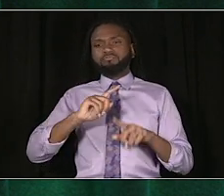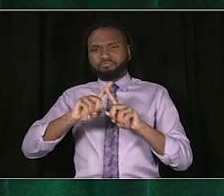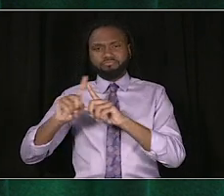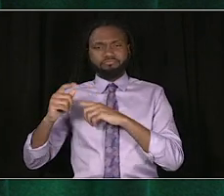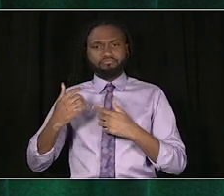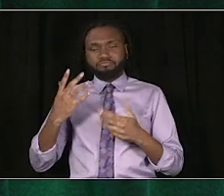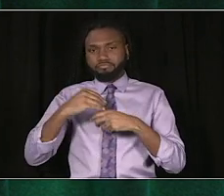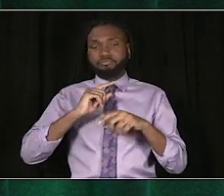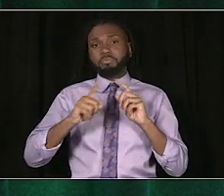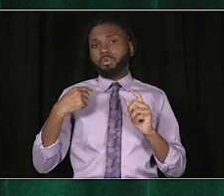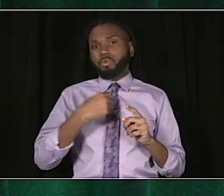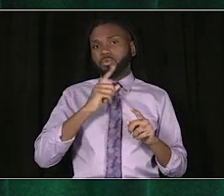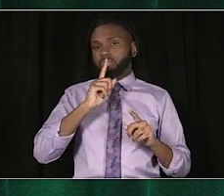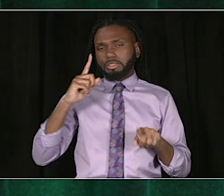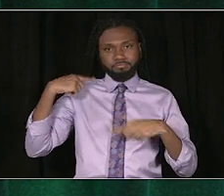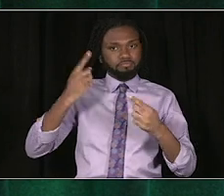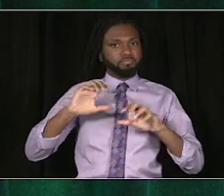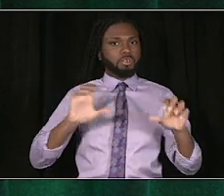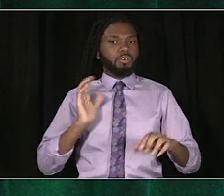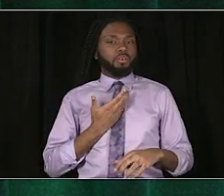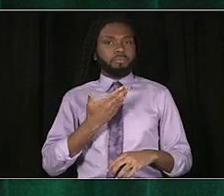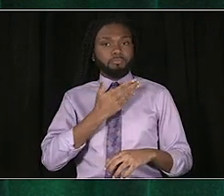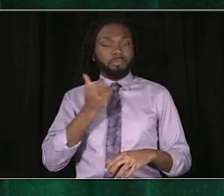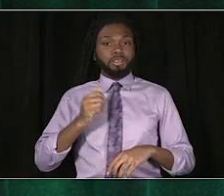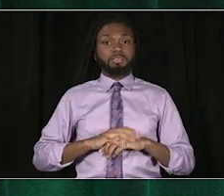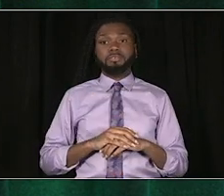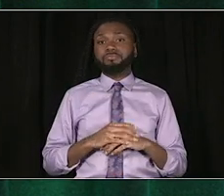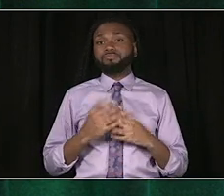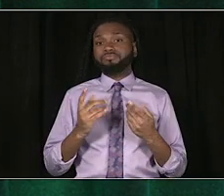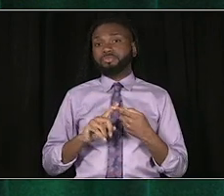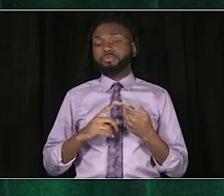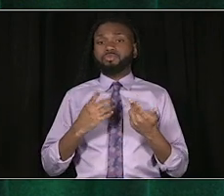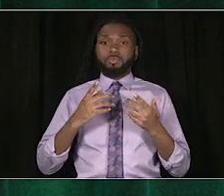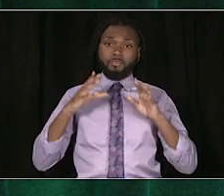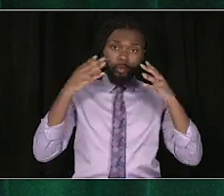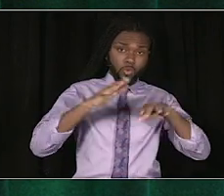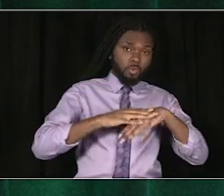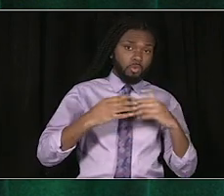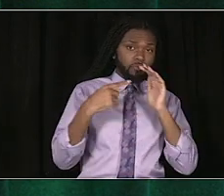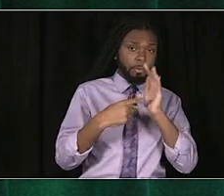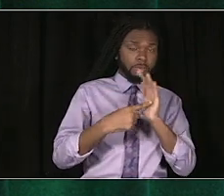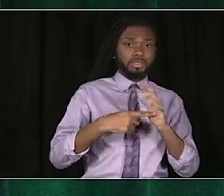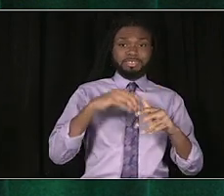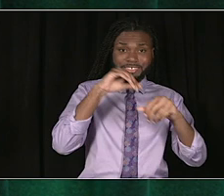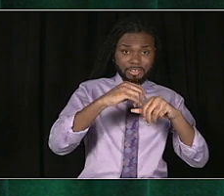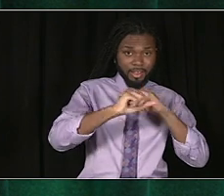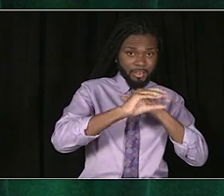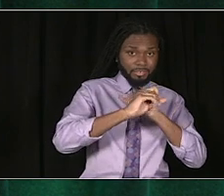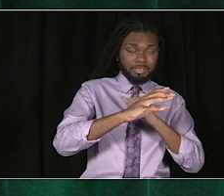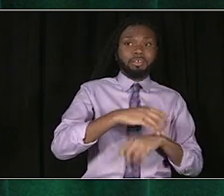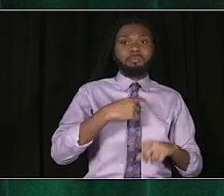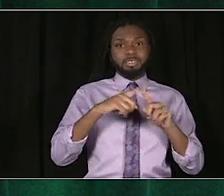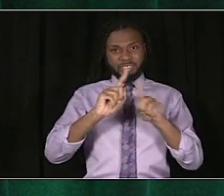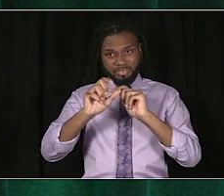we've really done our best to not only focus on representation and advertising and the